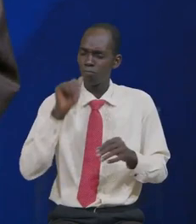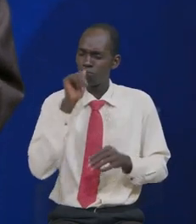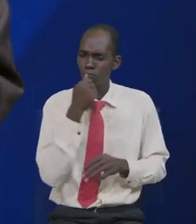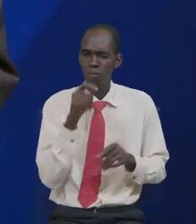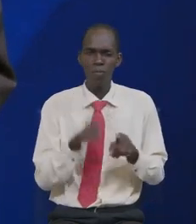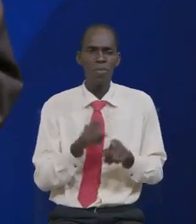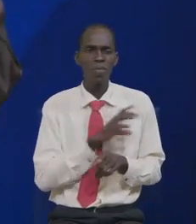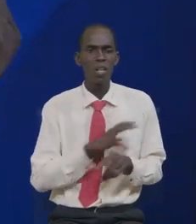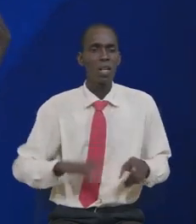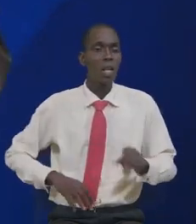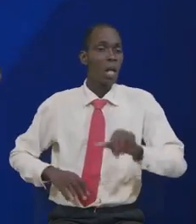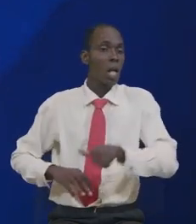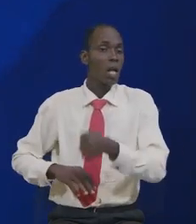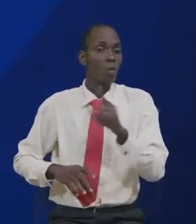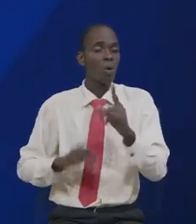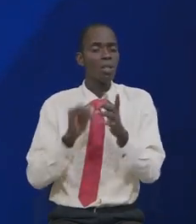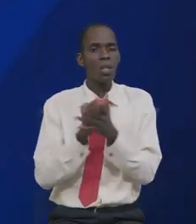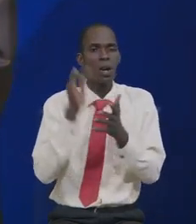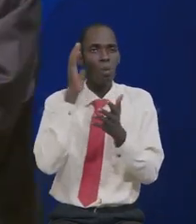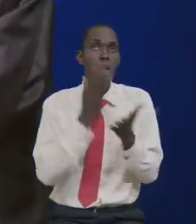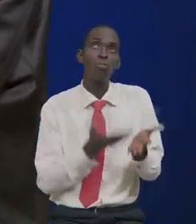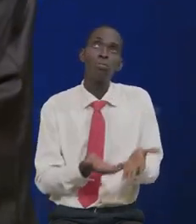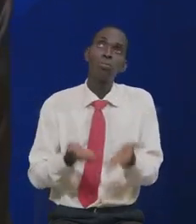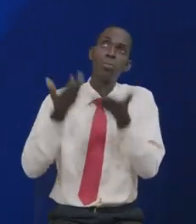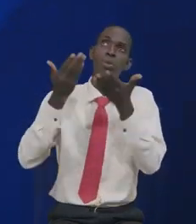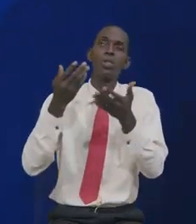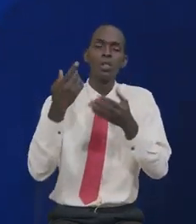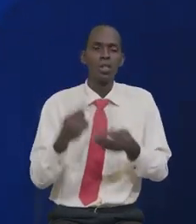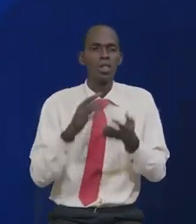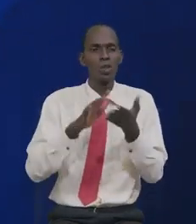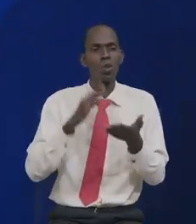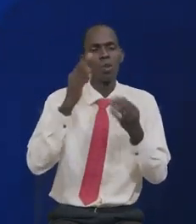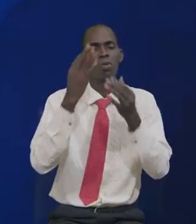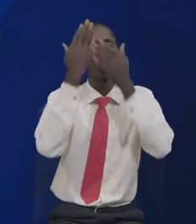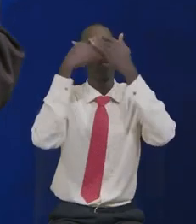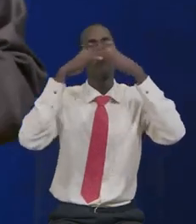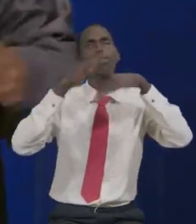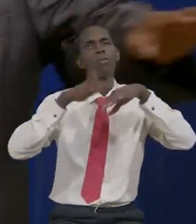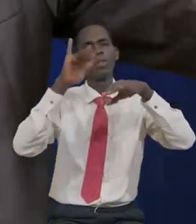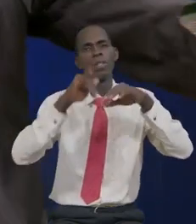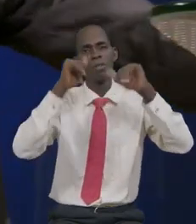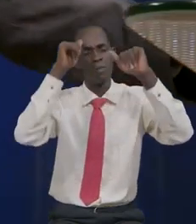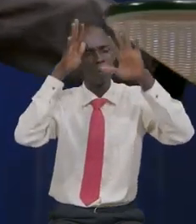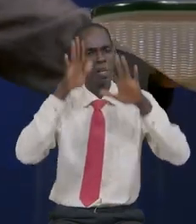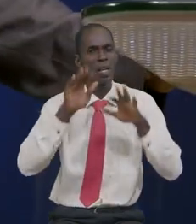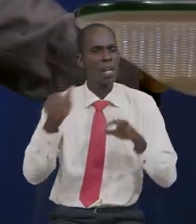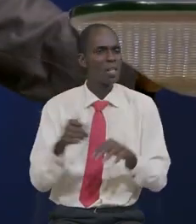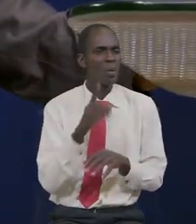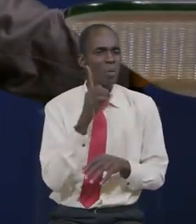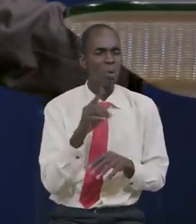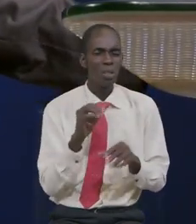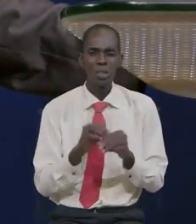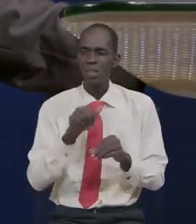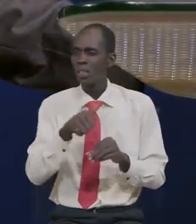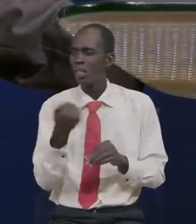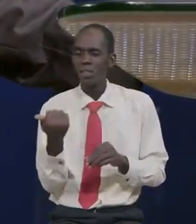is going to lift up the glory of the Heavenly Father like the Lord Jesus Christ, anyone in any century, in